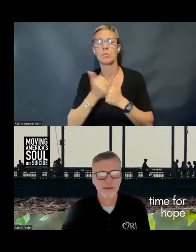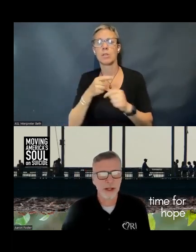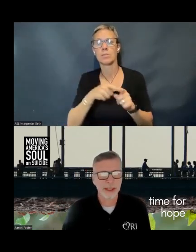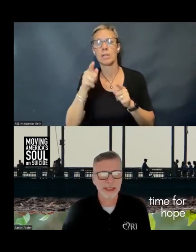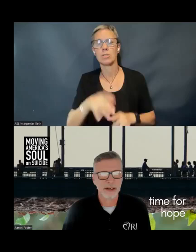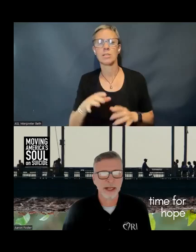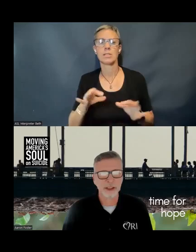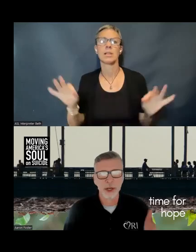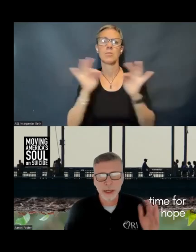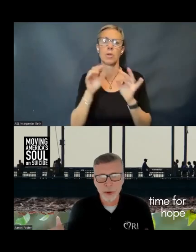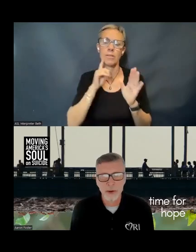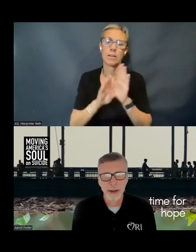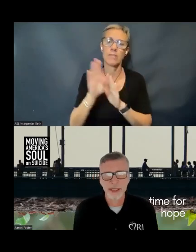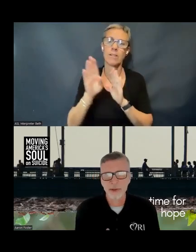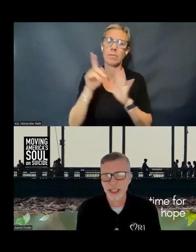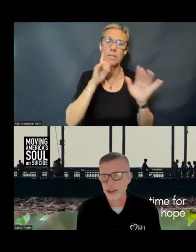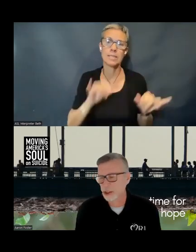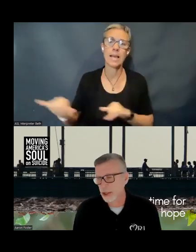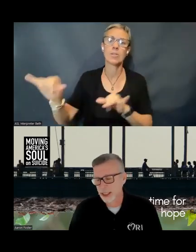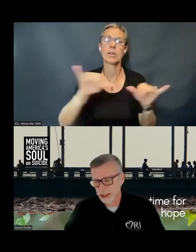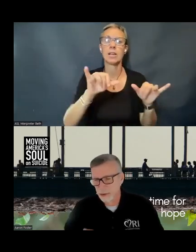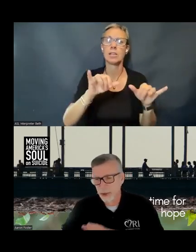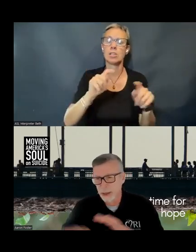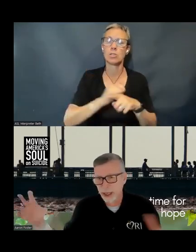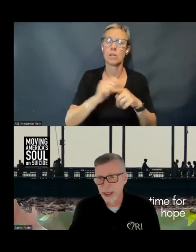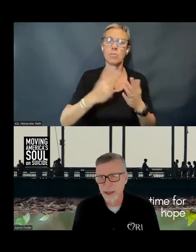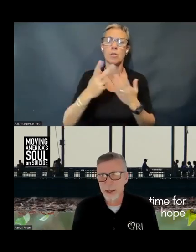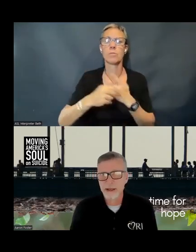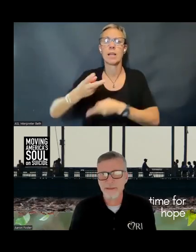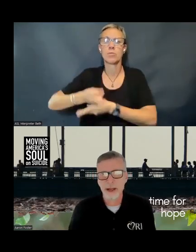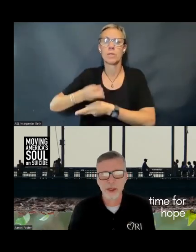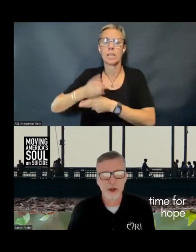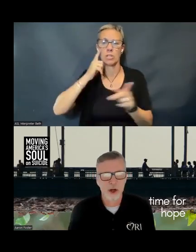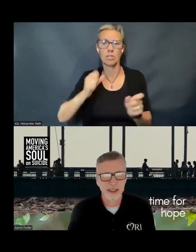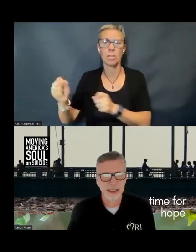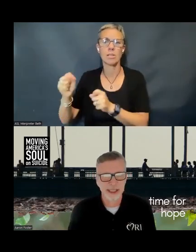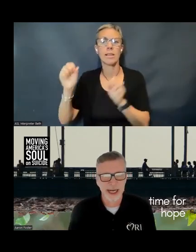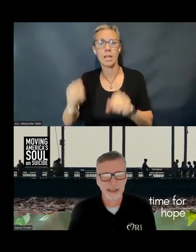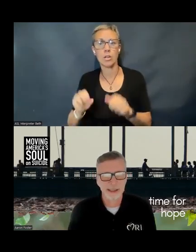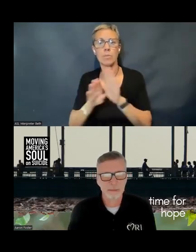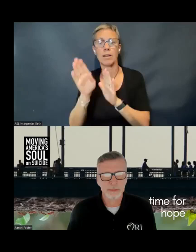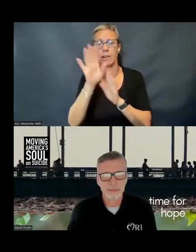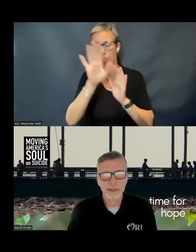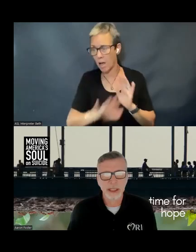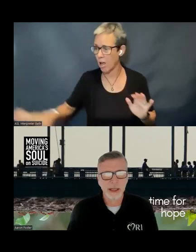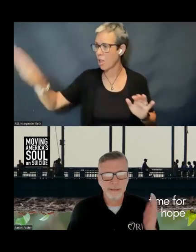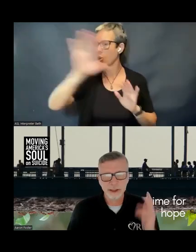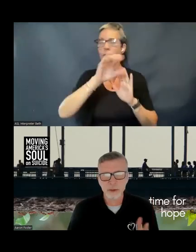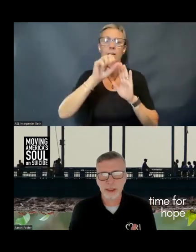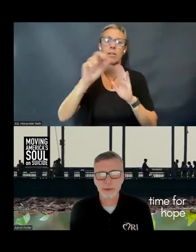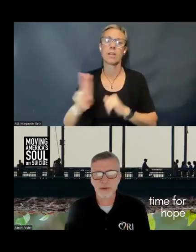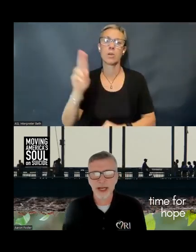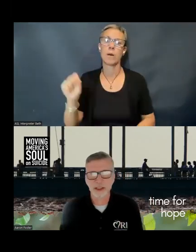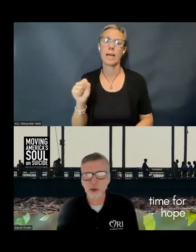crucial for developing standardized training programs and retention strategies that can be developed across states.